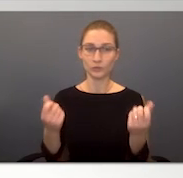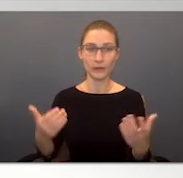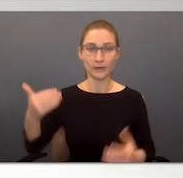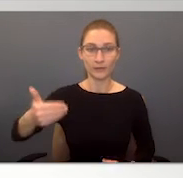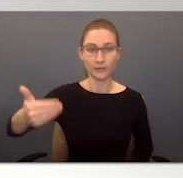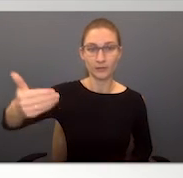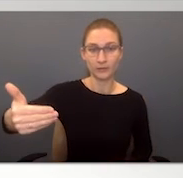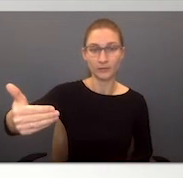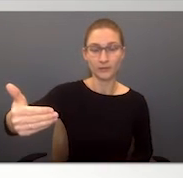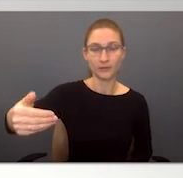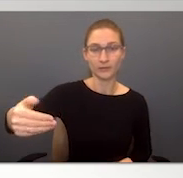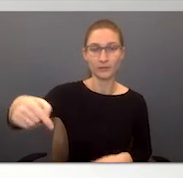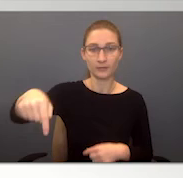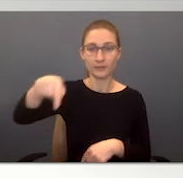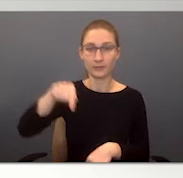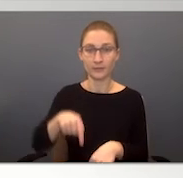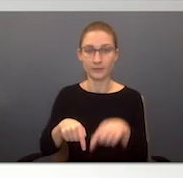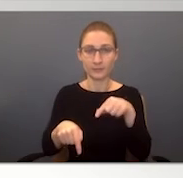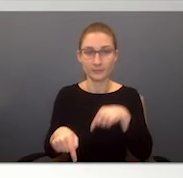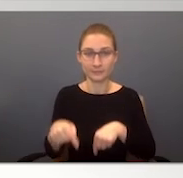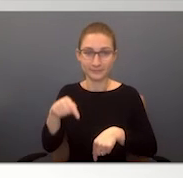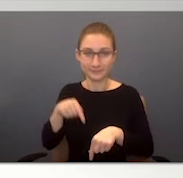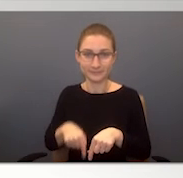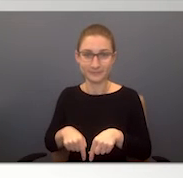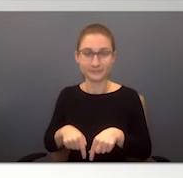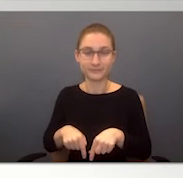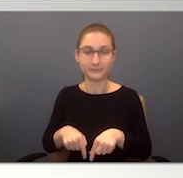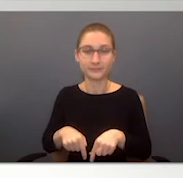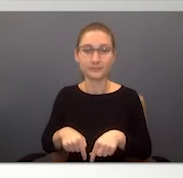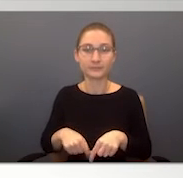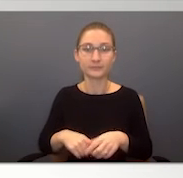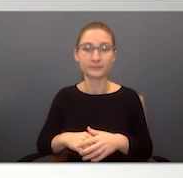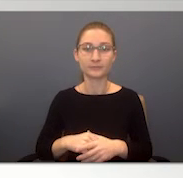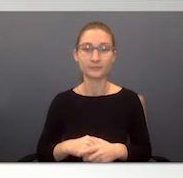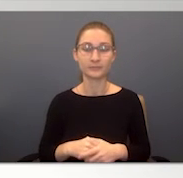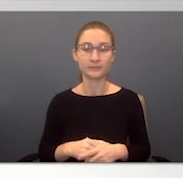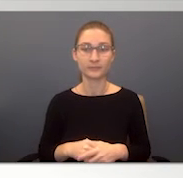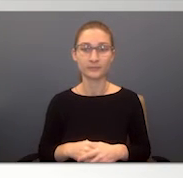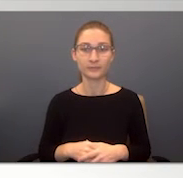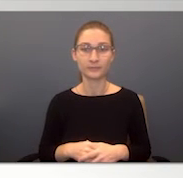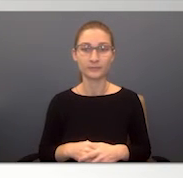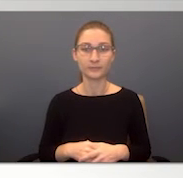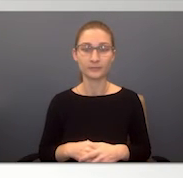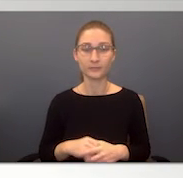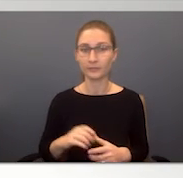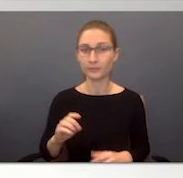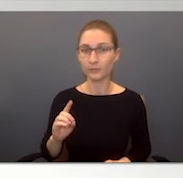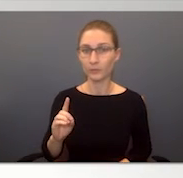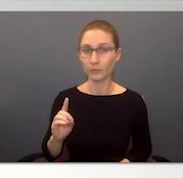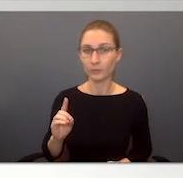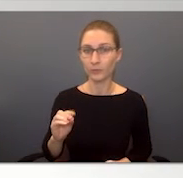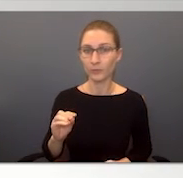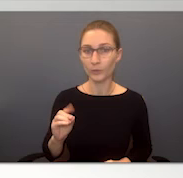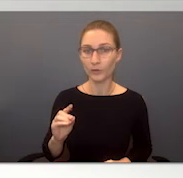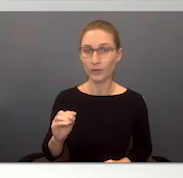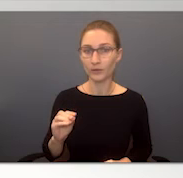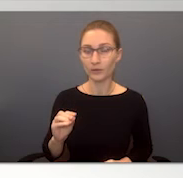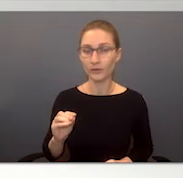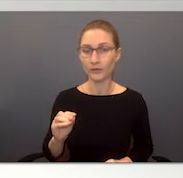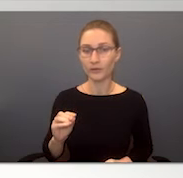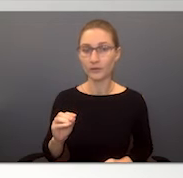think. Okay, from there we can go one forward. Now let me see if it'll work if I bring it forward. Hold on, let me